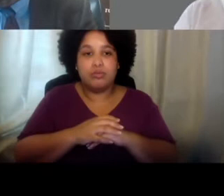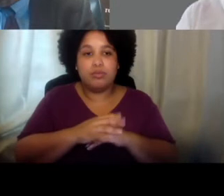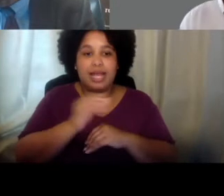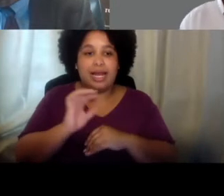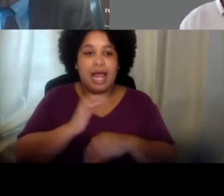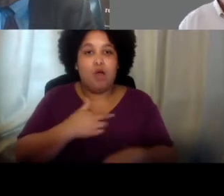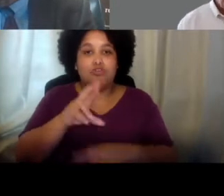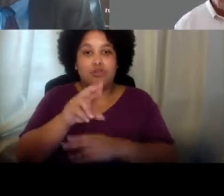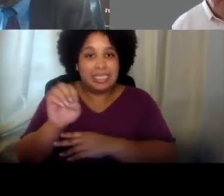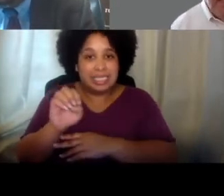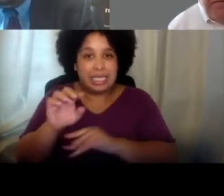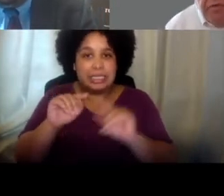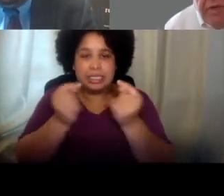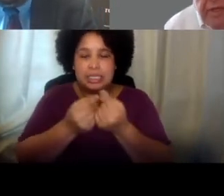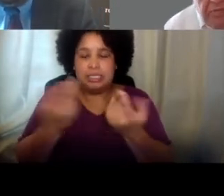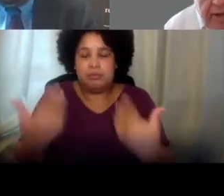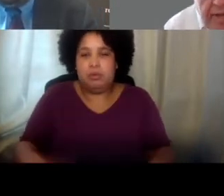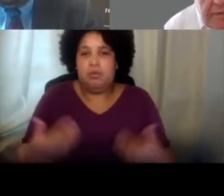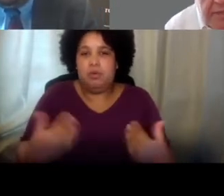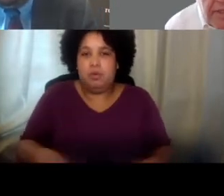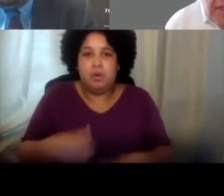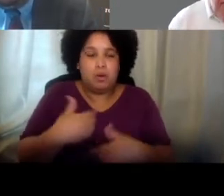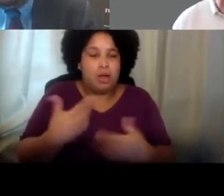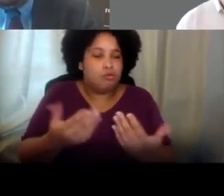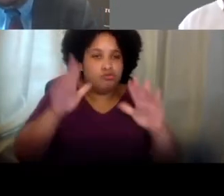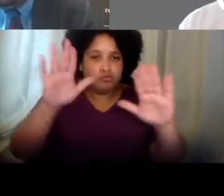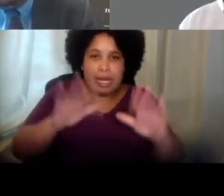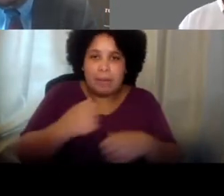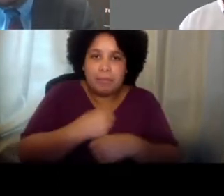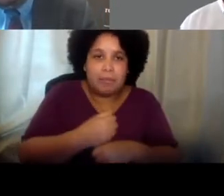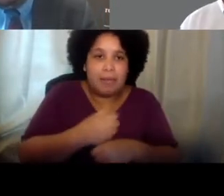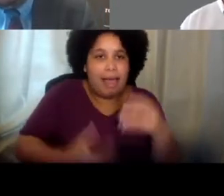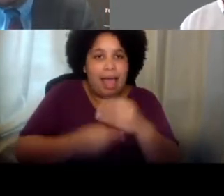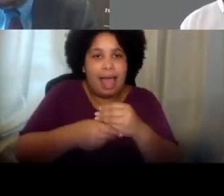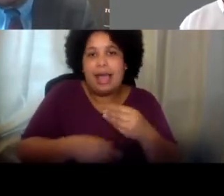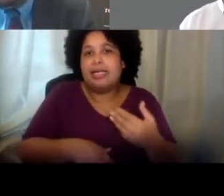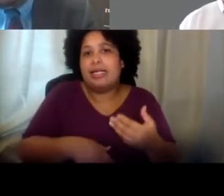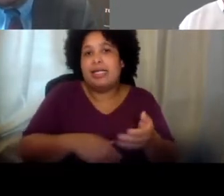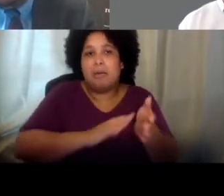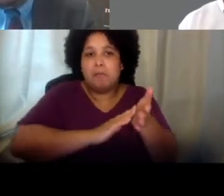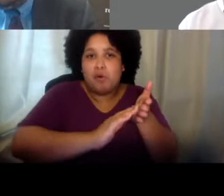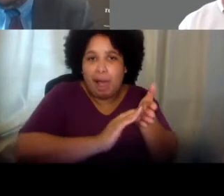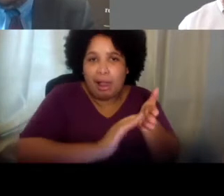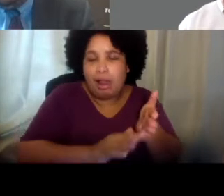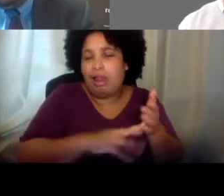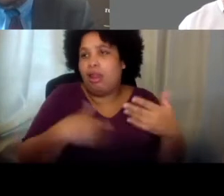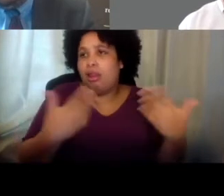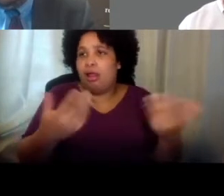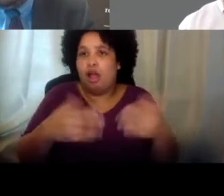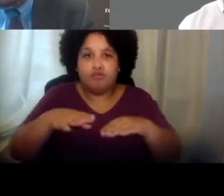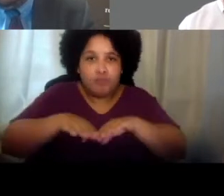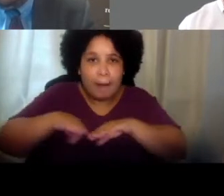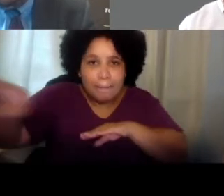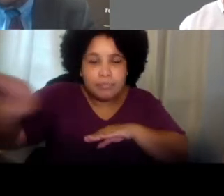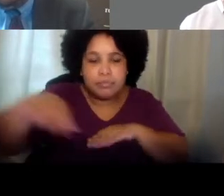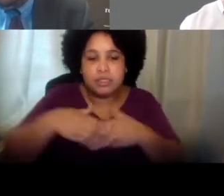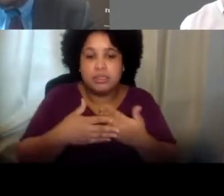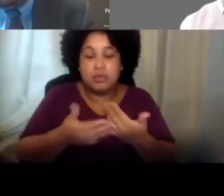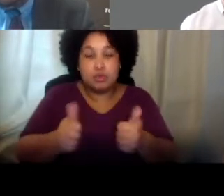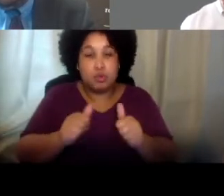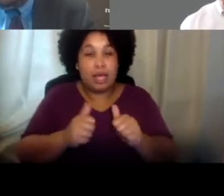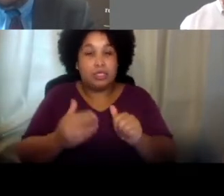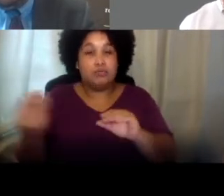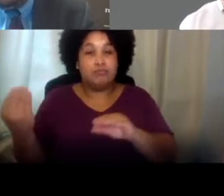is one of the best at putting in ramps, braille on elevator doors. We are now even trying to put in